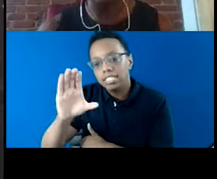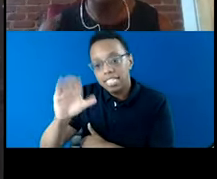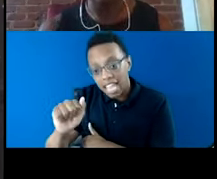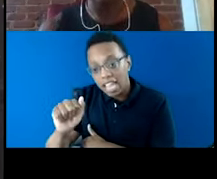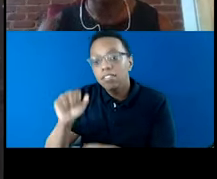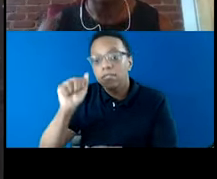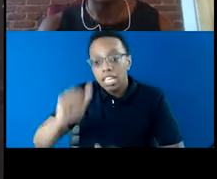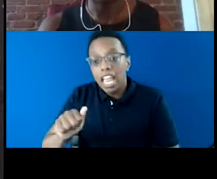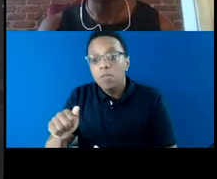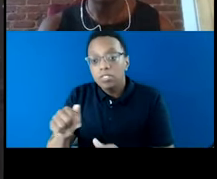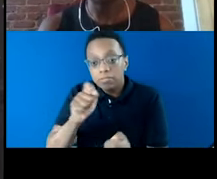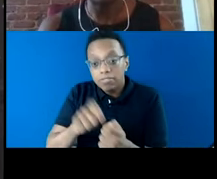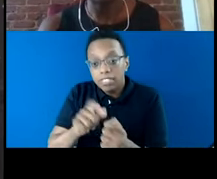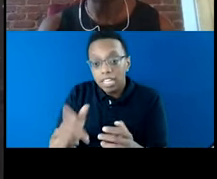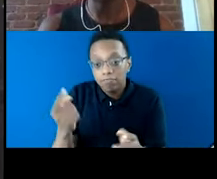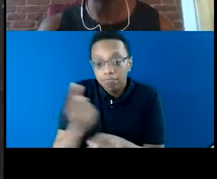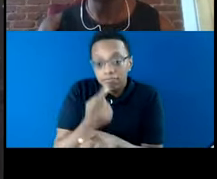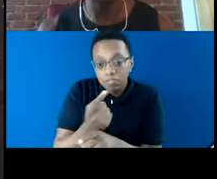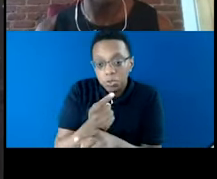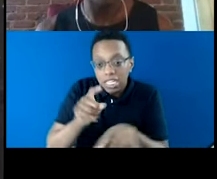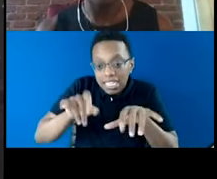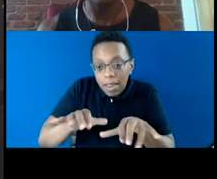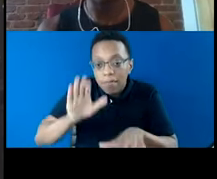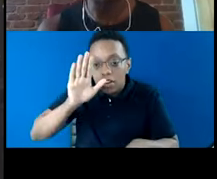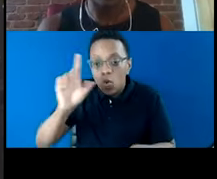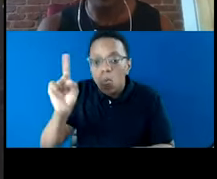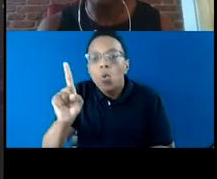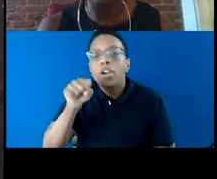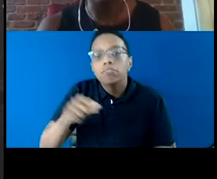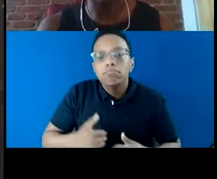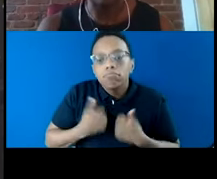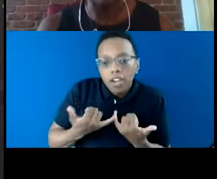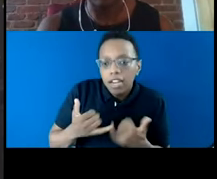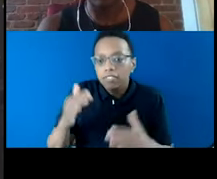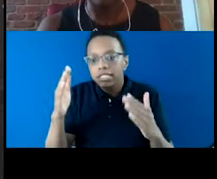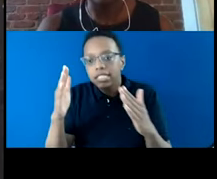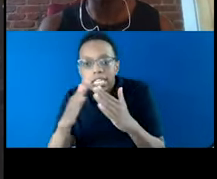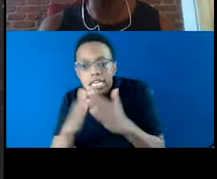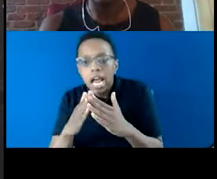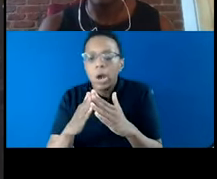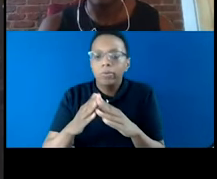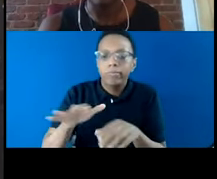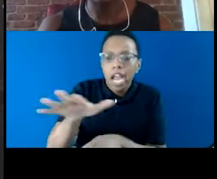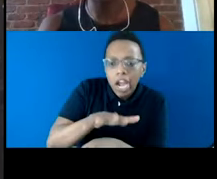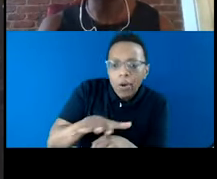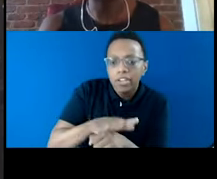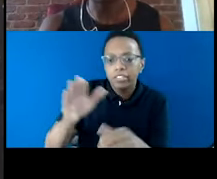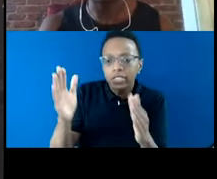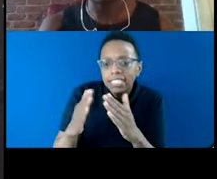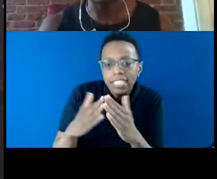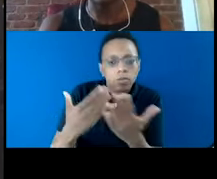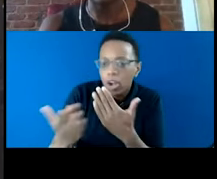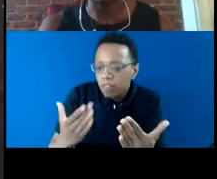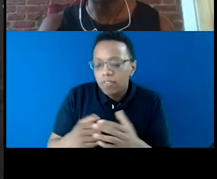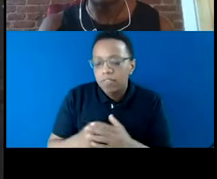accuracy, type in where you are, the name of your town, the name of your area, of your city, and you can